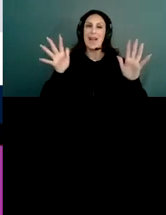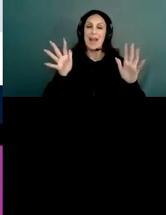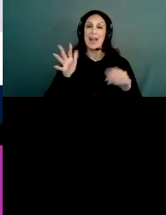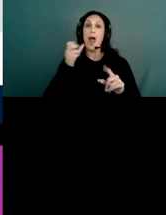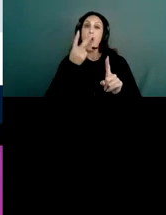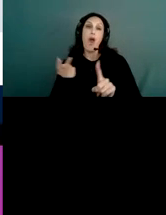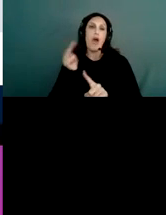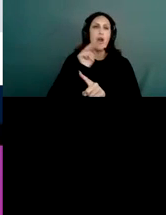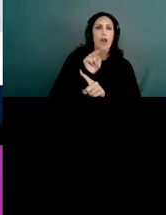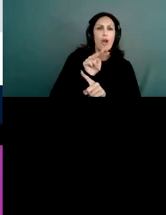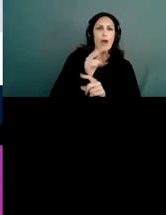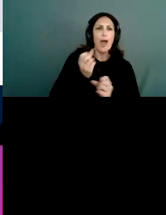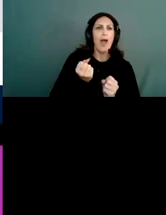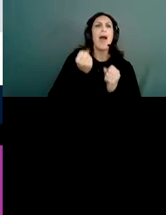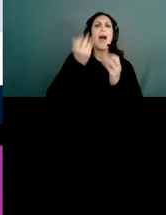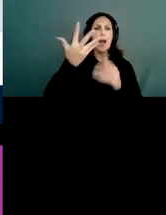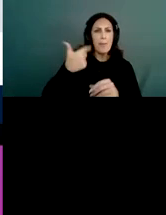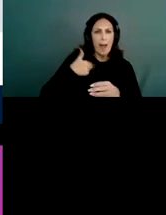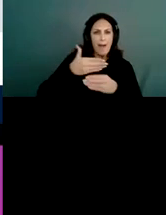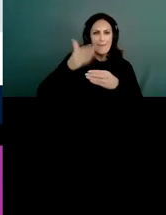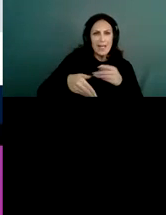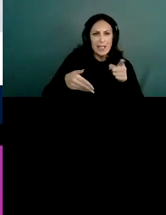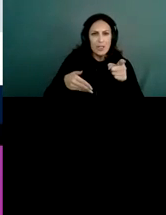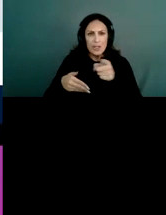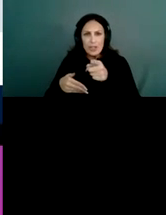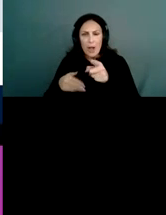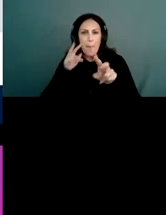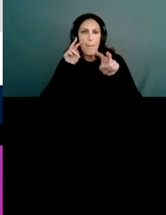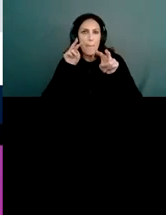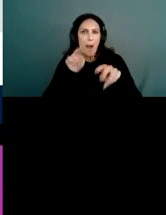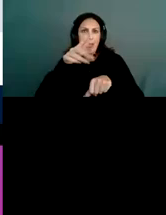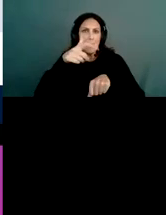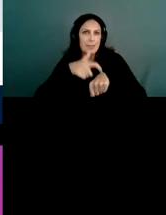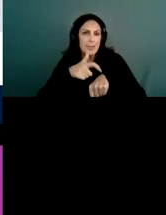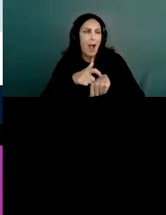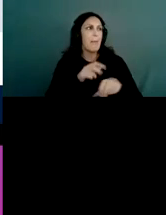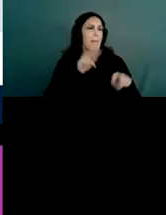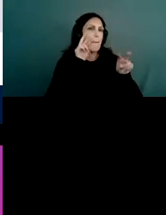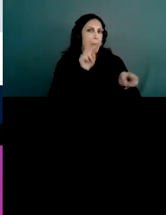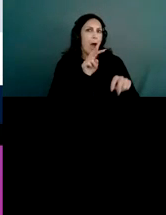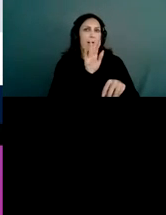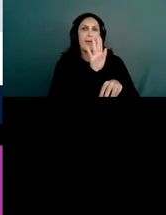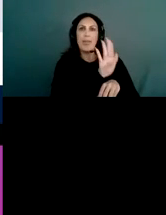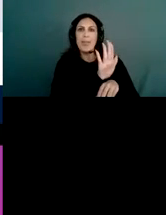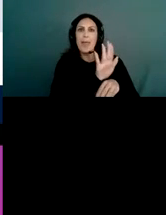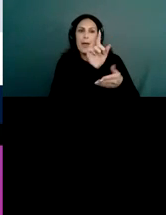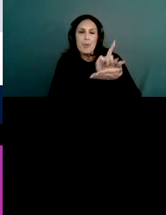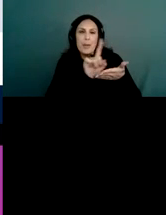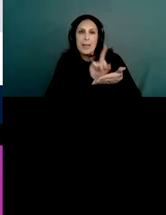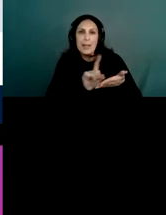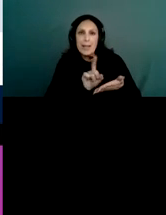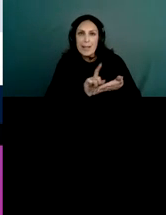time using PowerUp. Students can also monitor the skills and overall progress in their current level in each of the 3